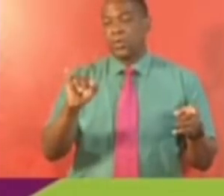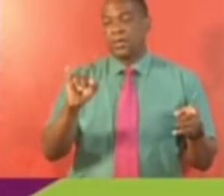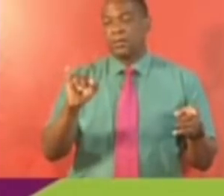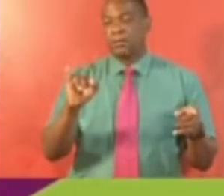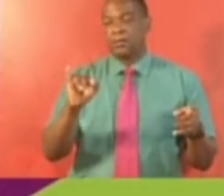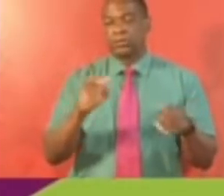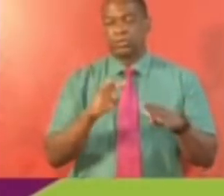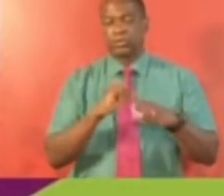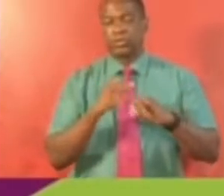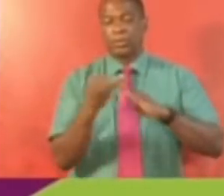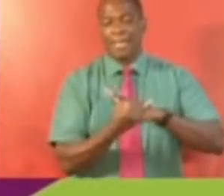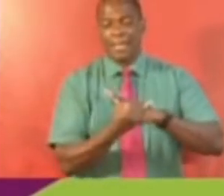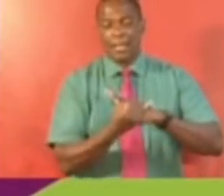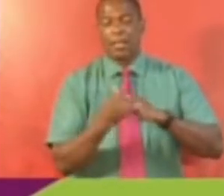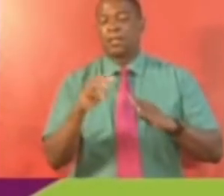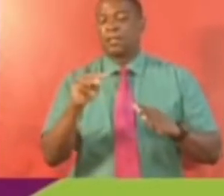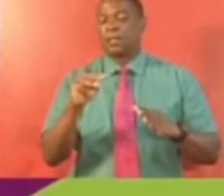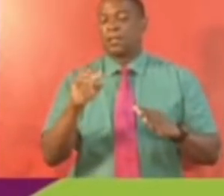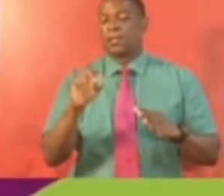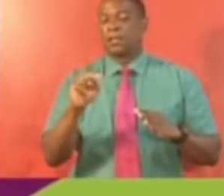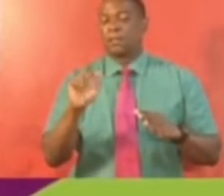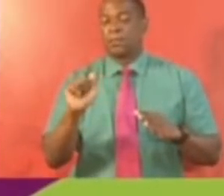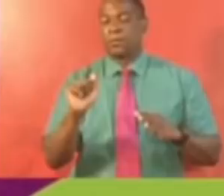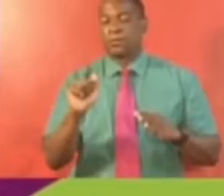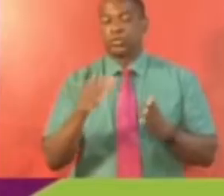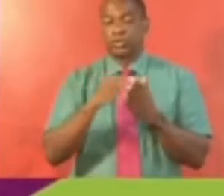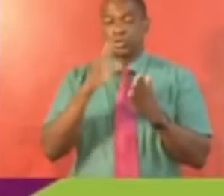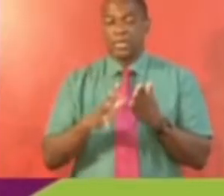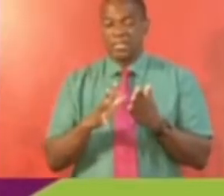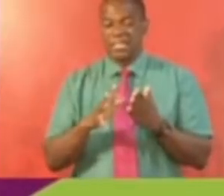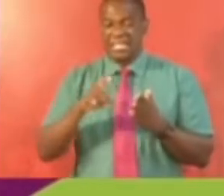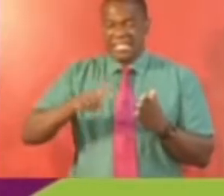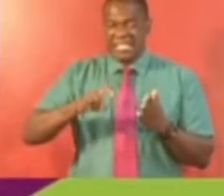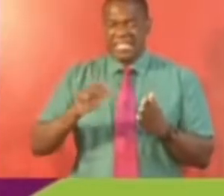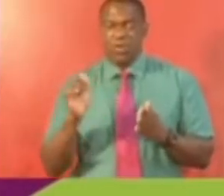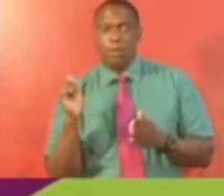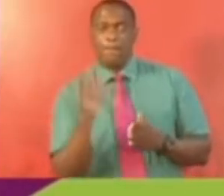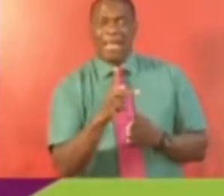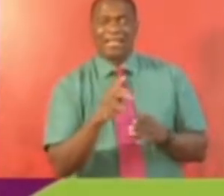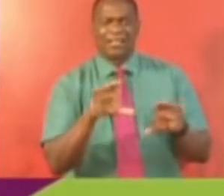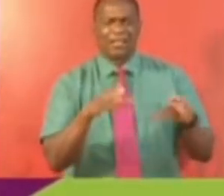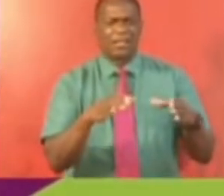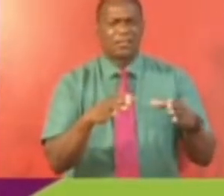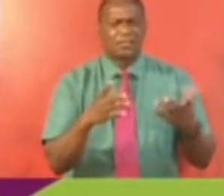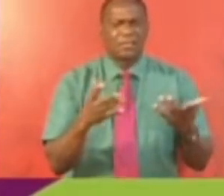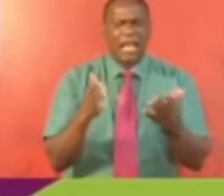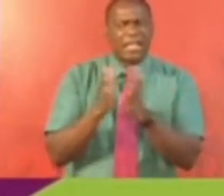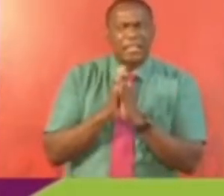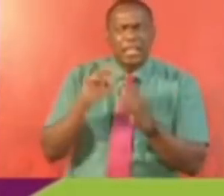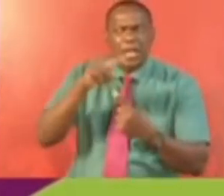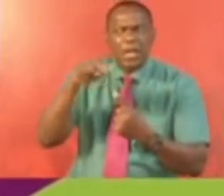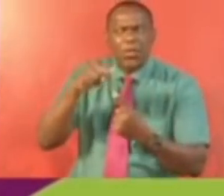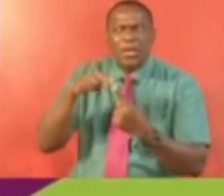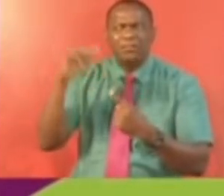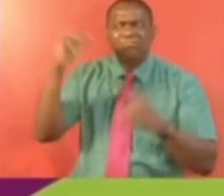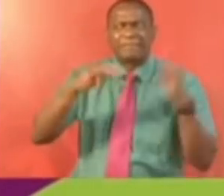be flights to Jamaica so they could resume their classes. Can you offer any guidance on this? Thanks.